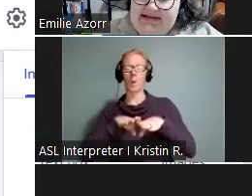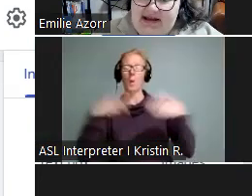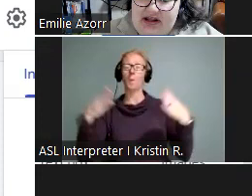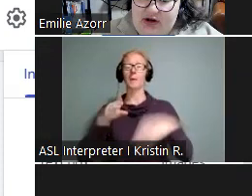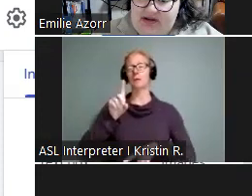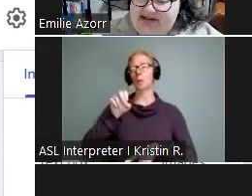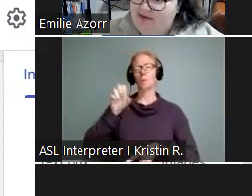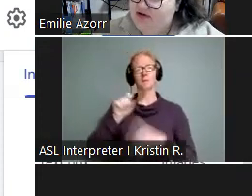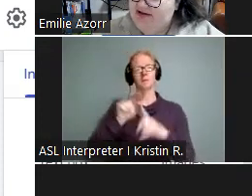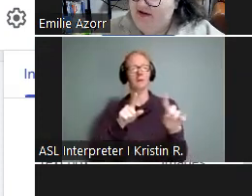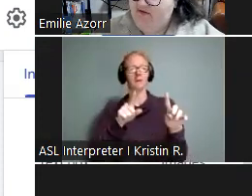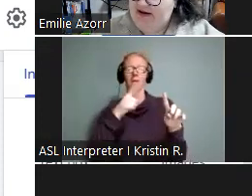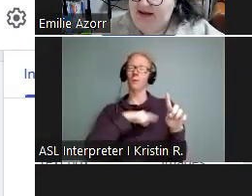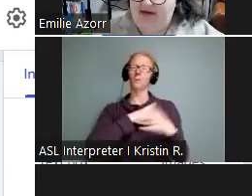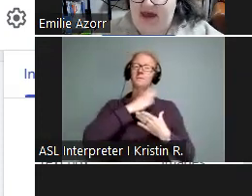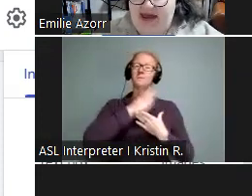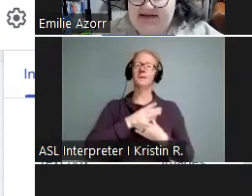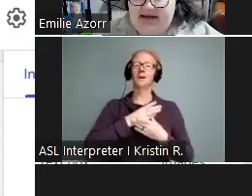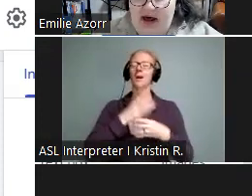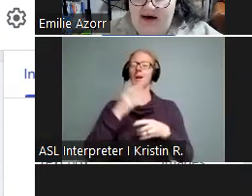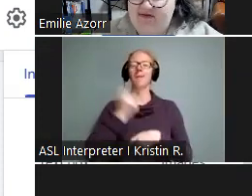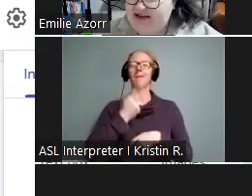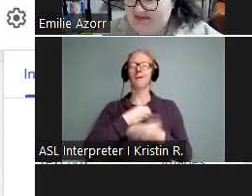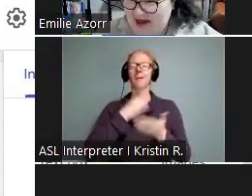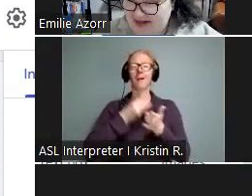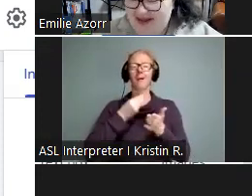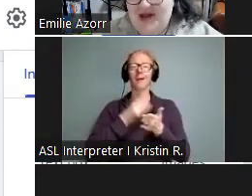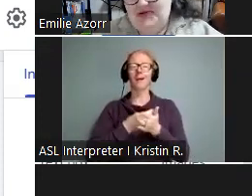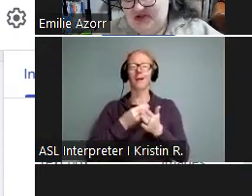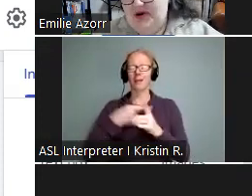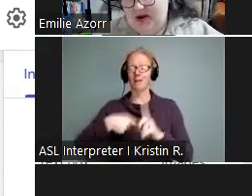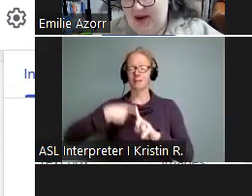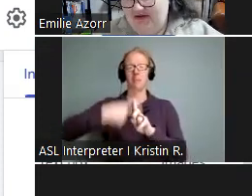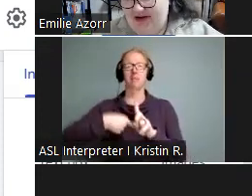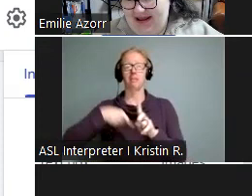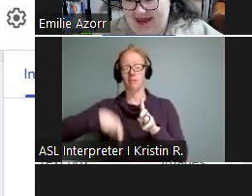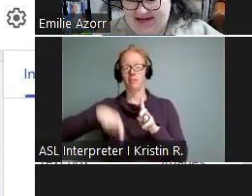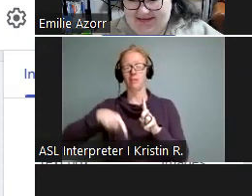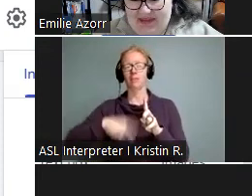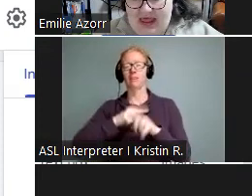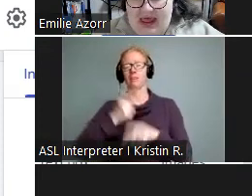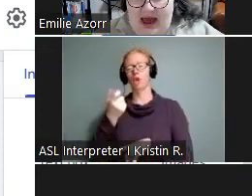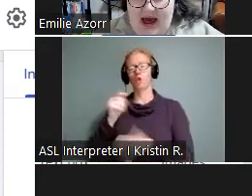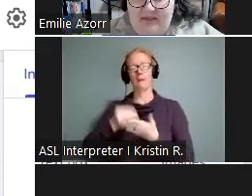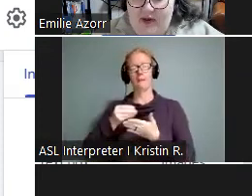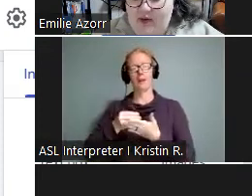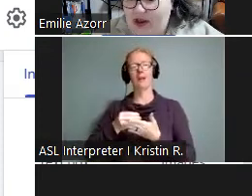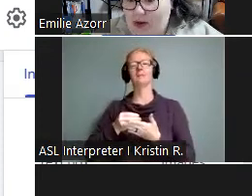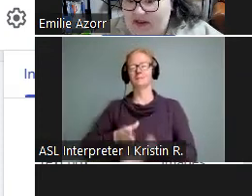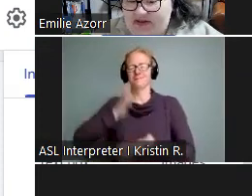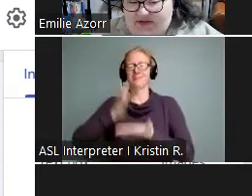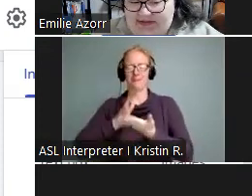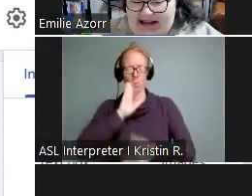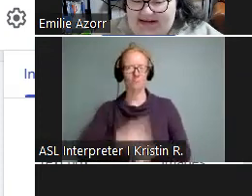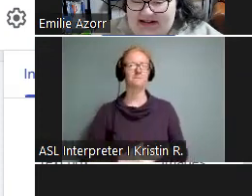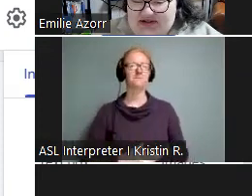It says that, we stopped receiving funding at the end of this month, which is when our grant funding ends. But that we